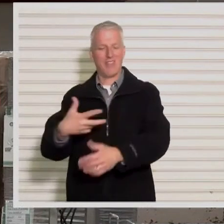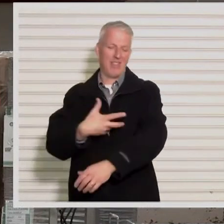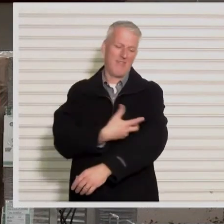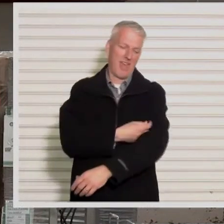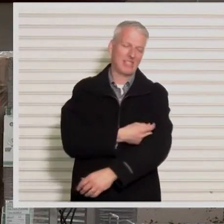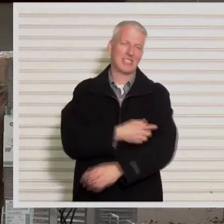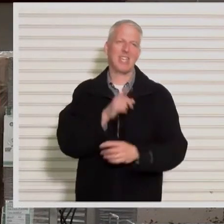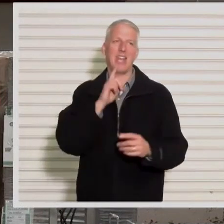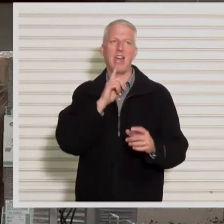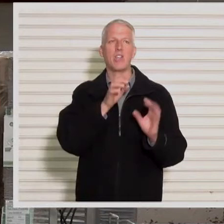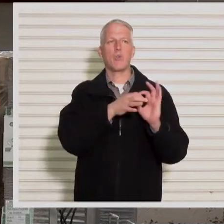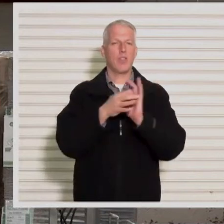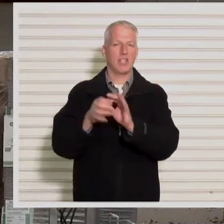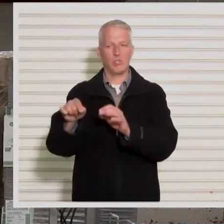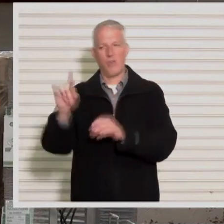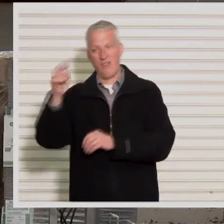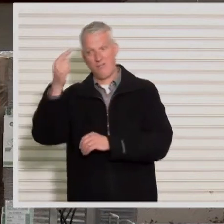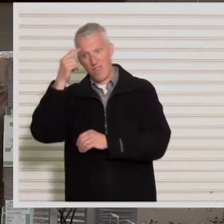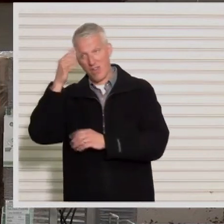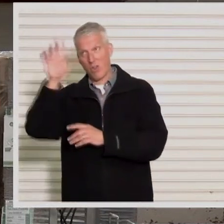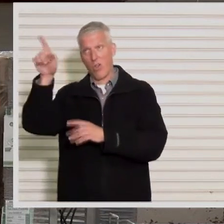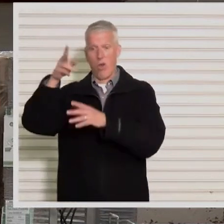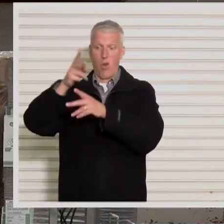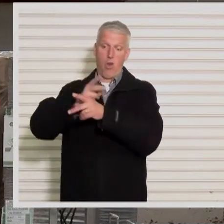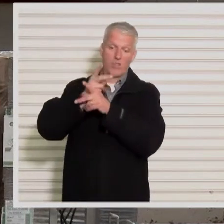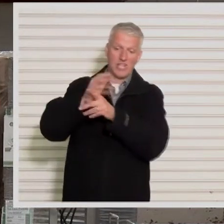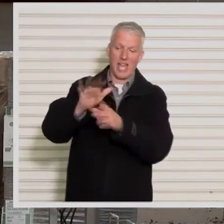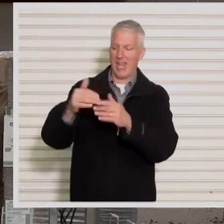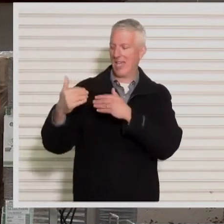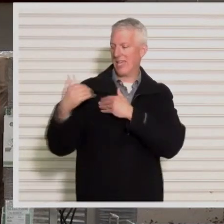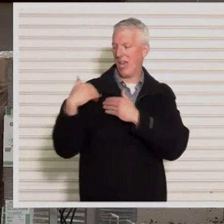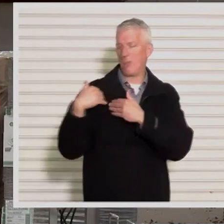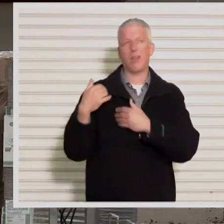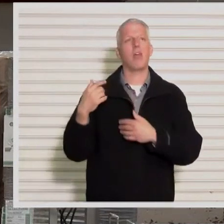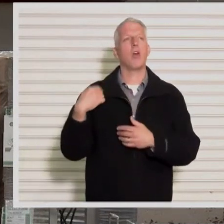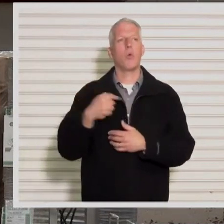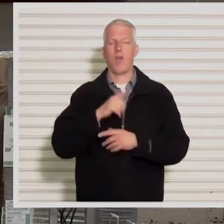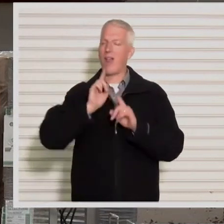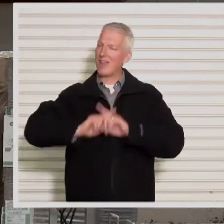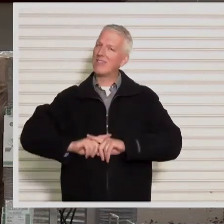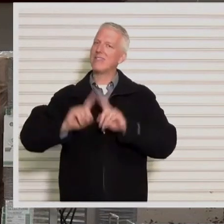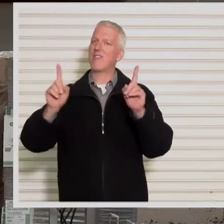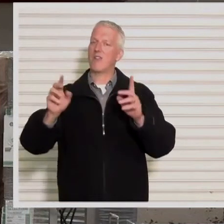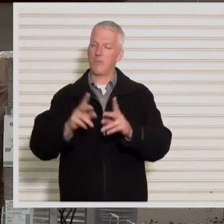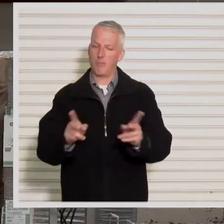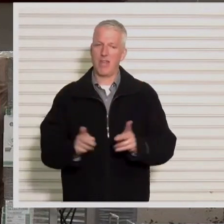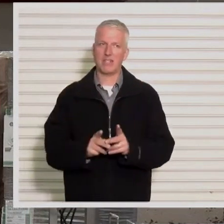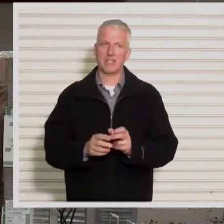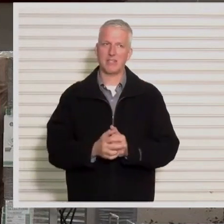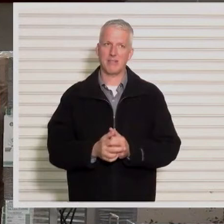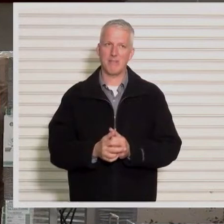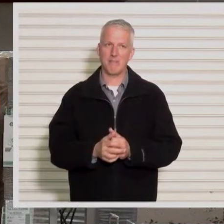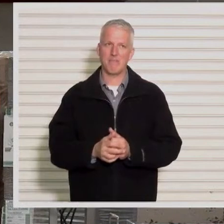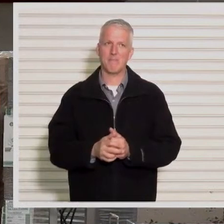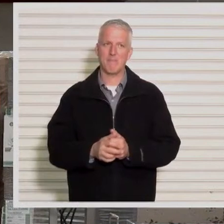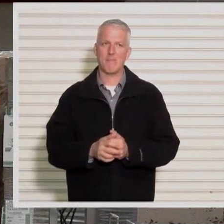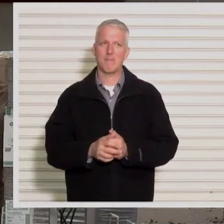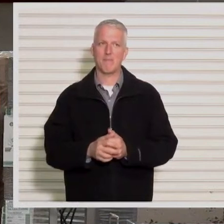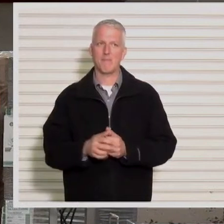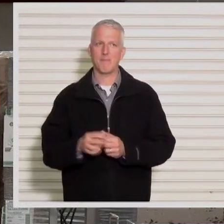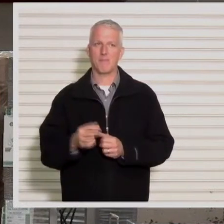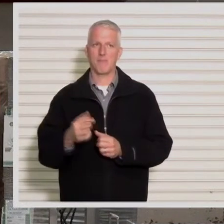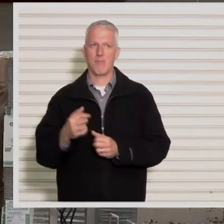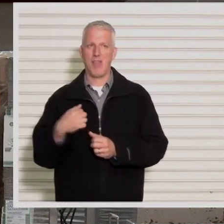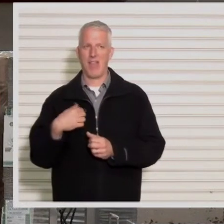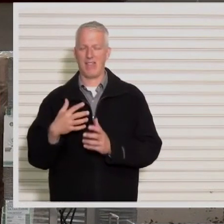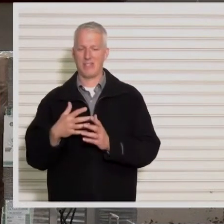relates to federal oversight, as it relates to accountability, we're in a completely different place. My gosh, as much as